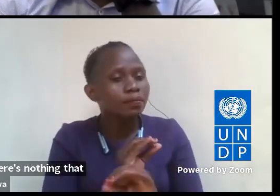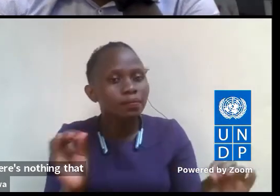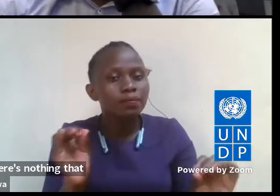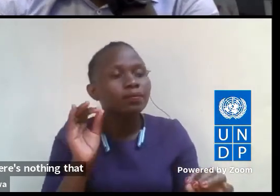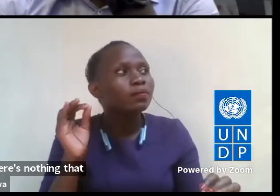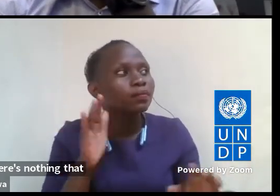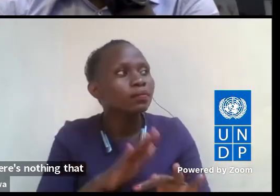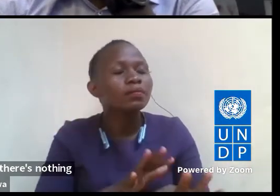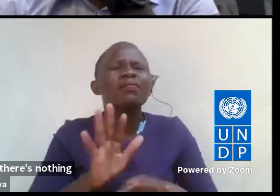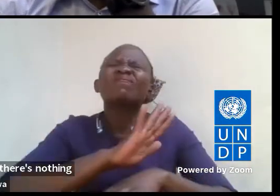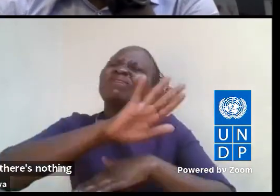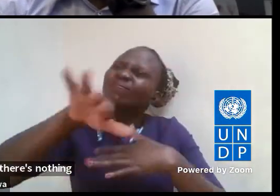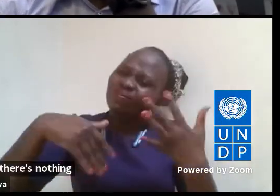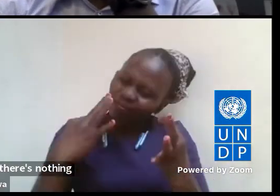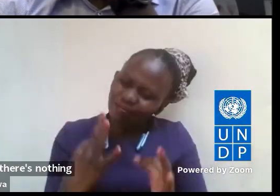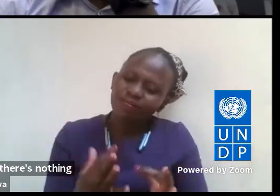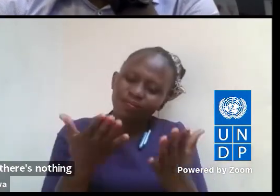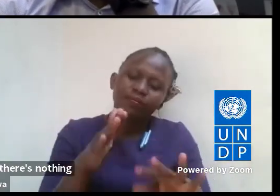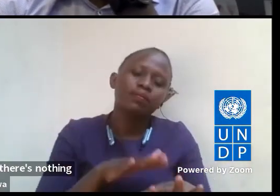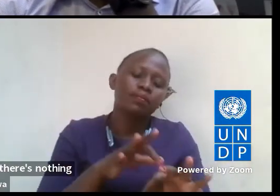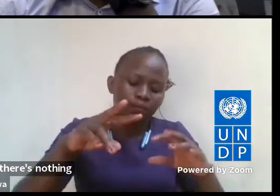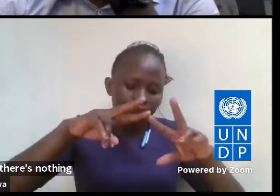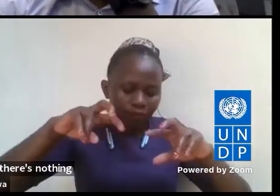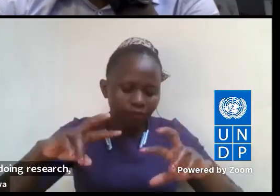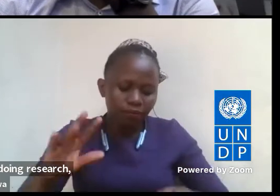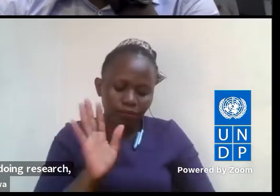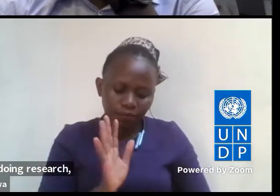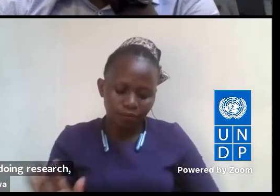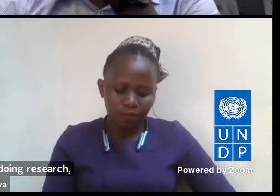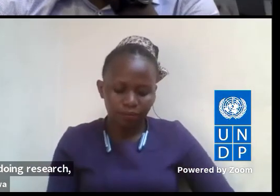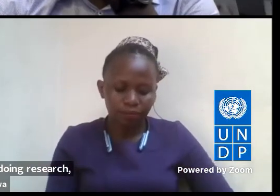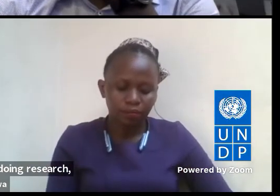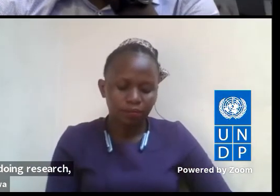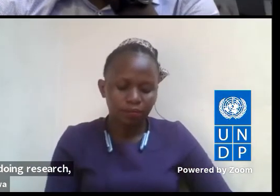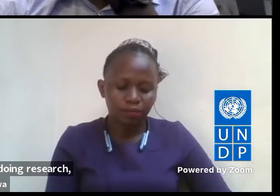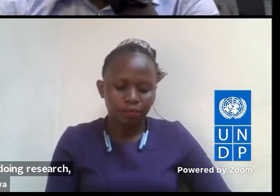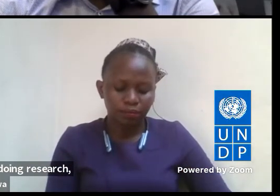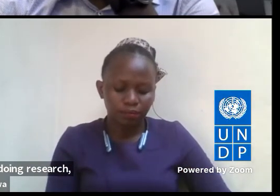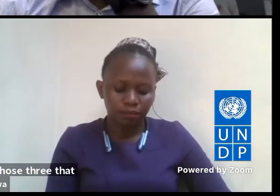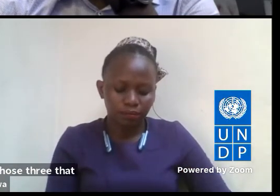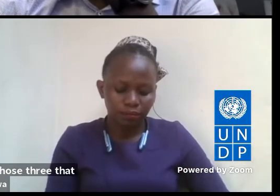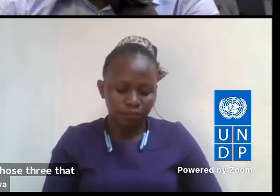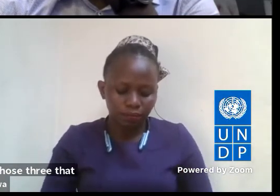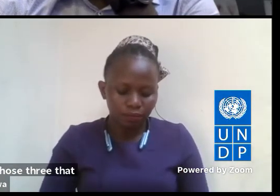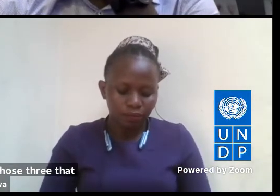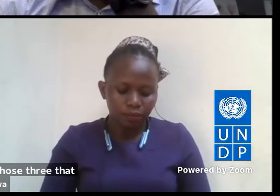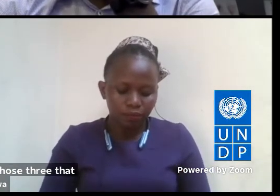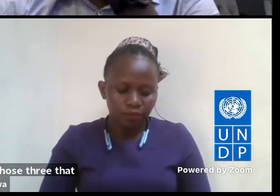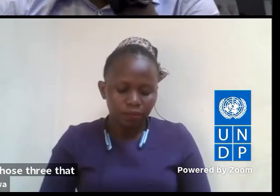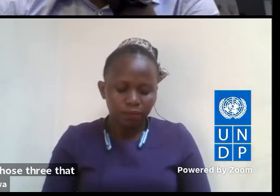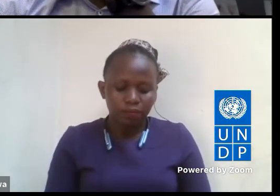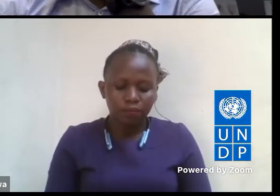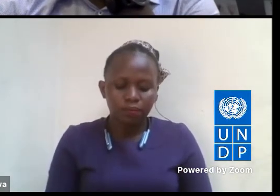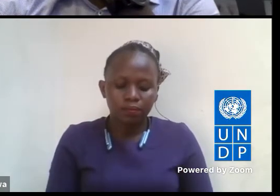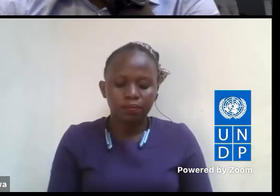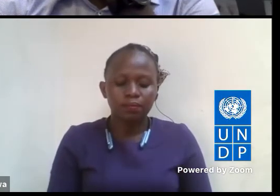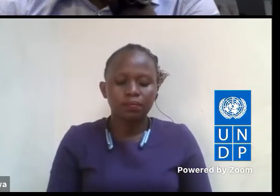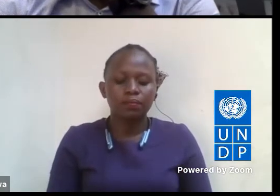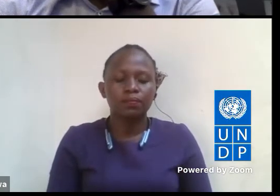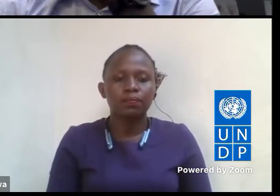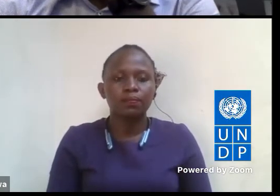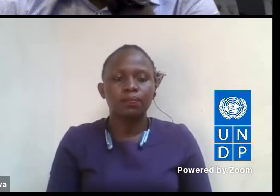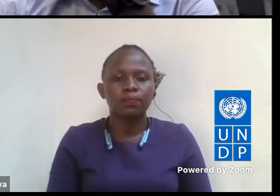matter of doing research and also for local information. I think those three that I talked about could be good pointers.